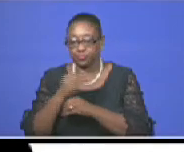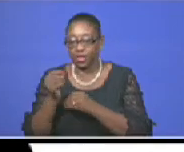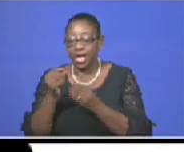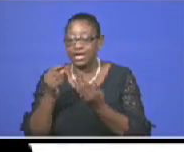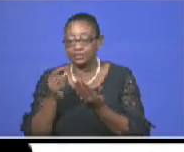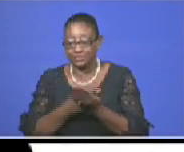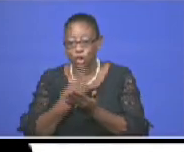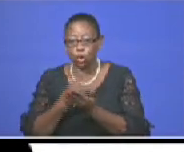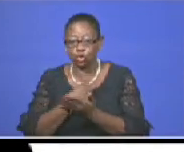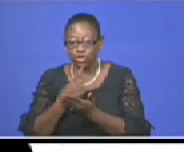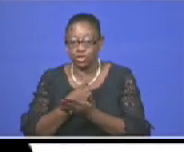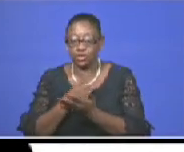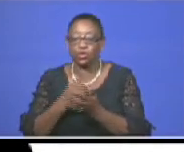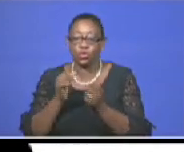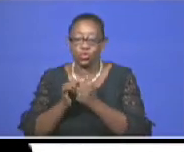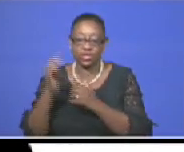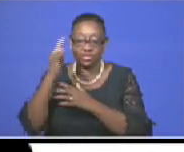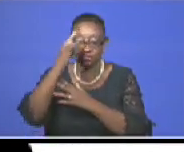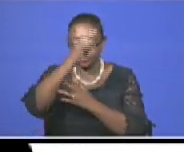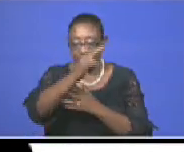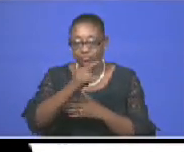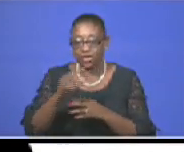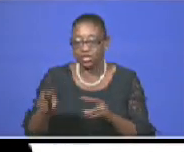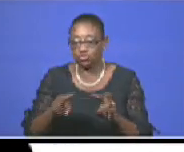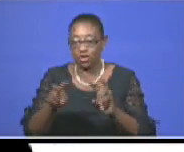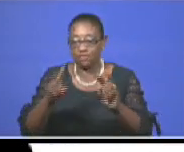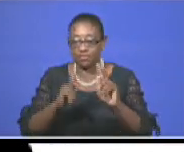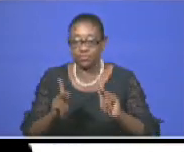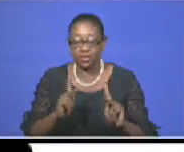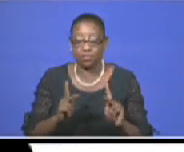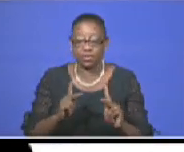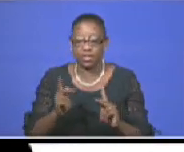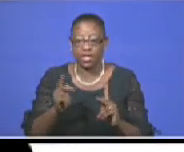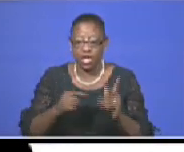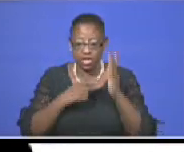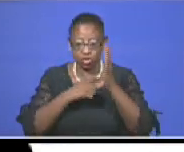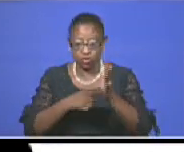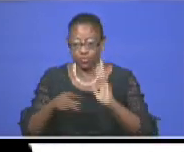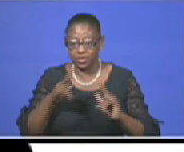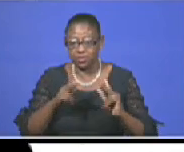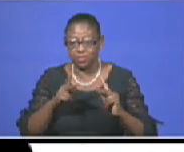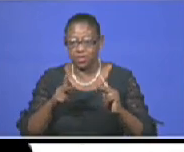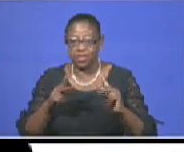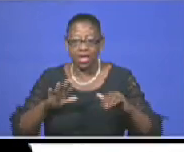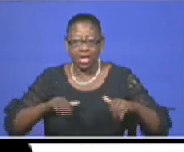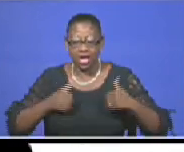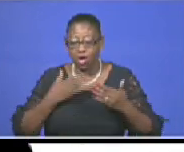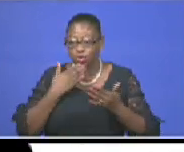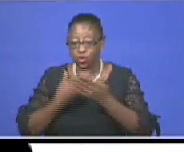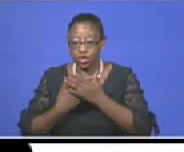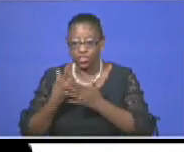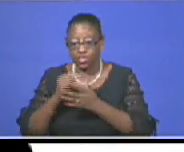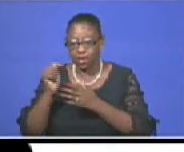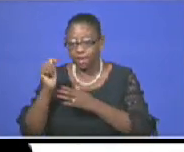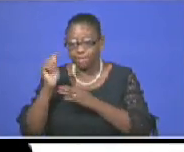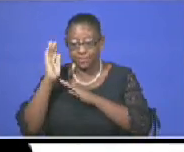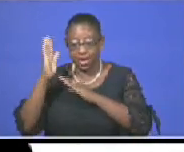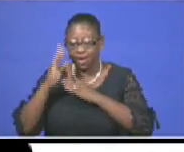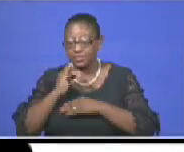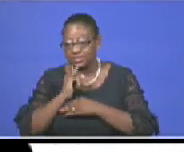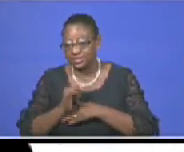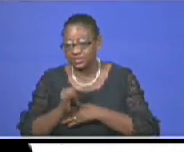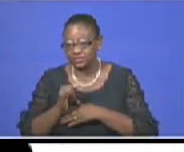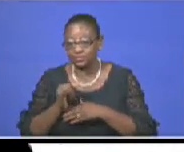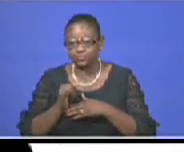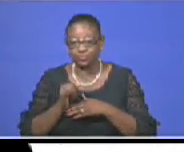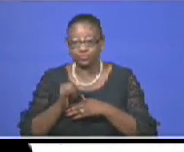operators, the airlines, the travel agents, and with actually marketing the Bahamas in various ways. Broadcast media, social media,